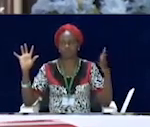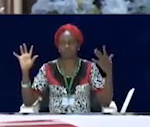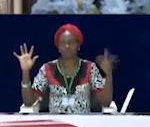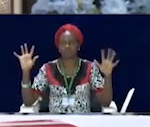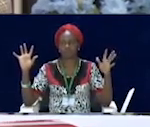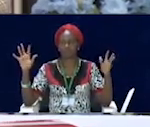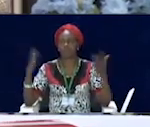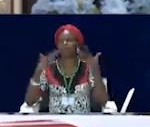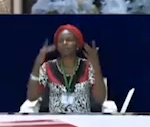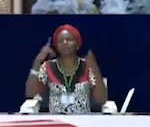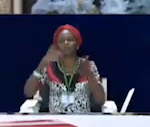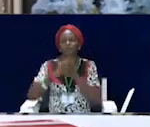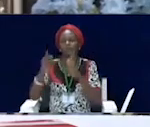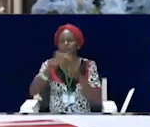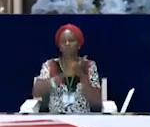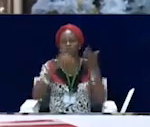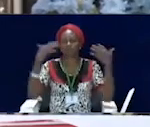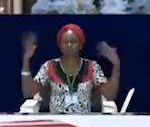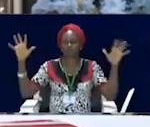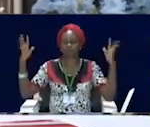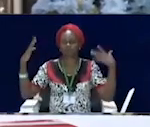Thank you, those of you who are clapping.